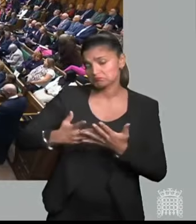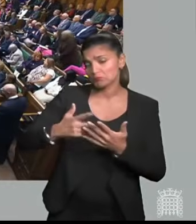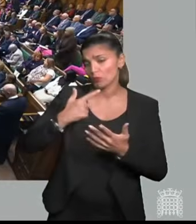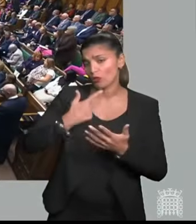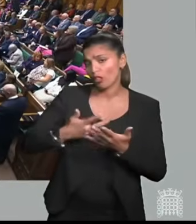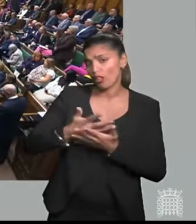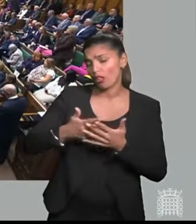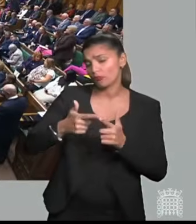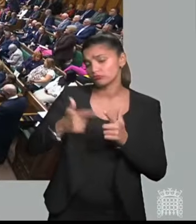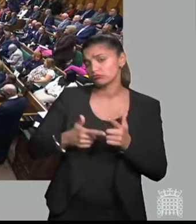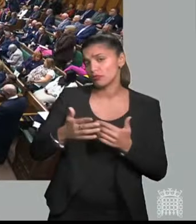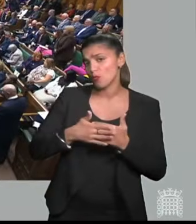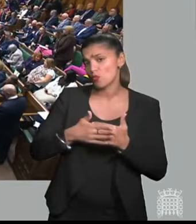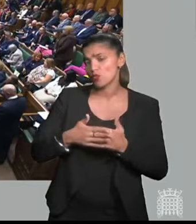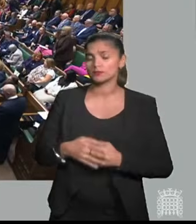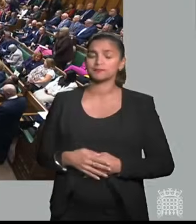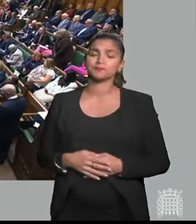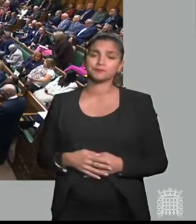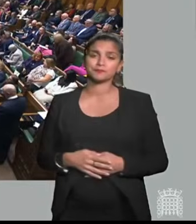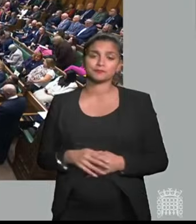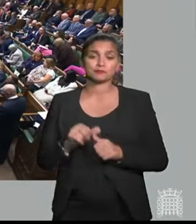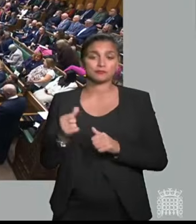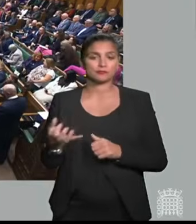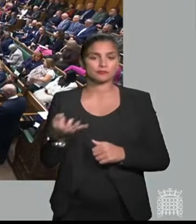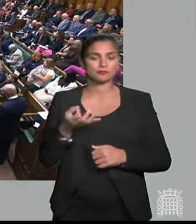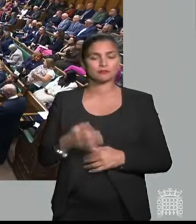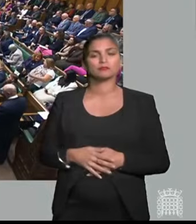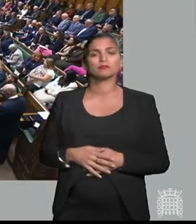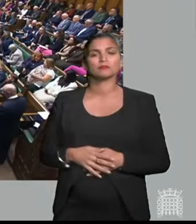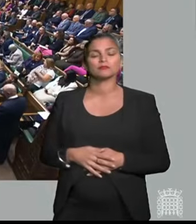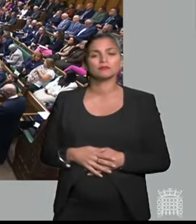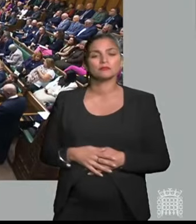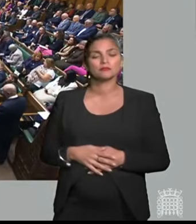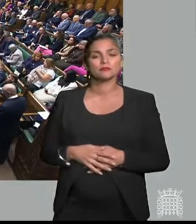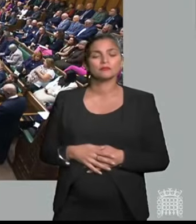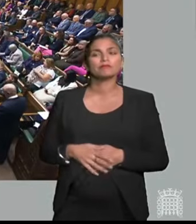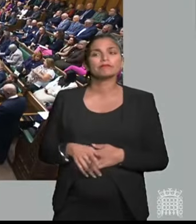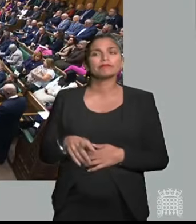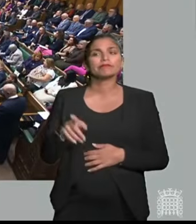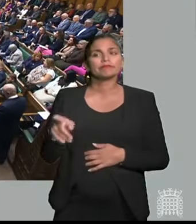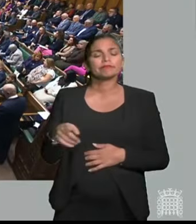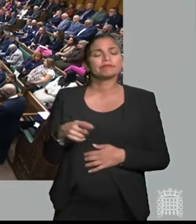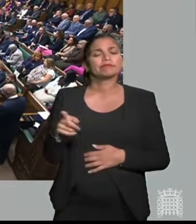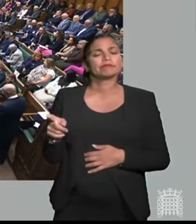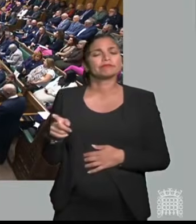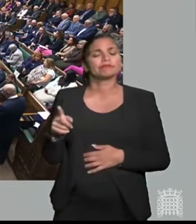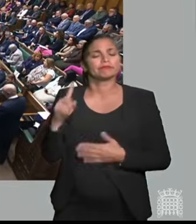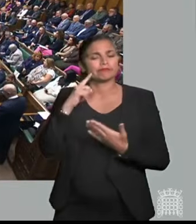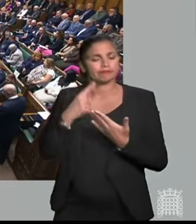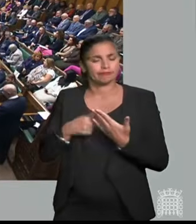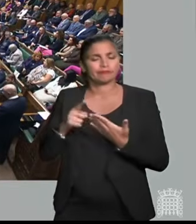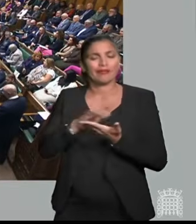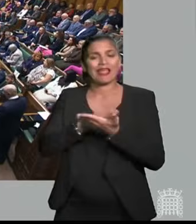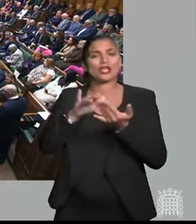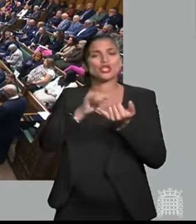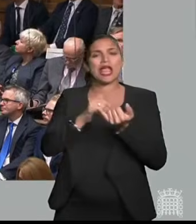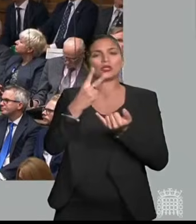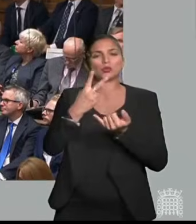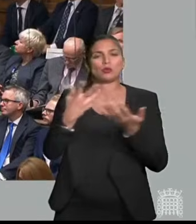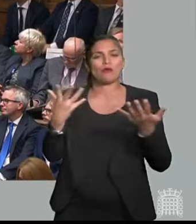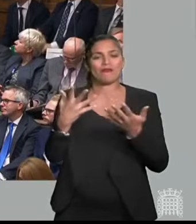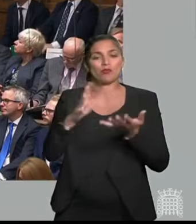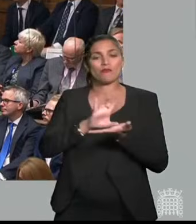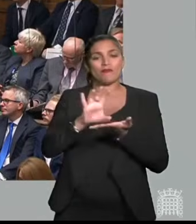Vickers. Thank you, Mr. Speaker. Following my right honourable friend's decision to reallocate funding from HS2, can I urge